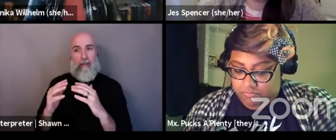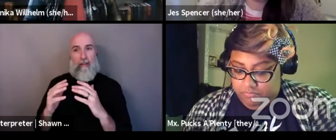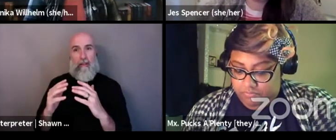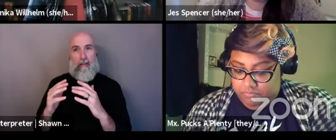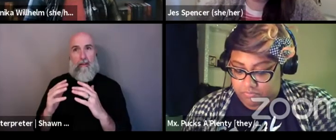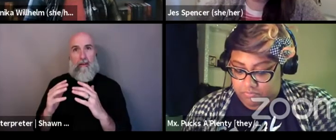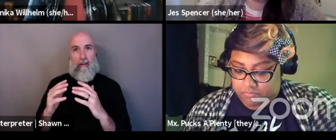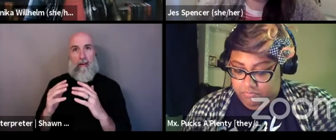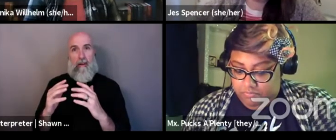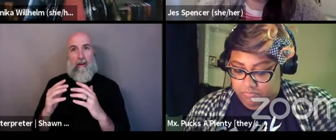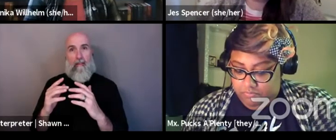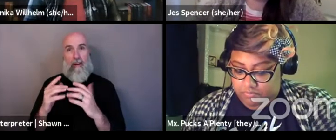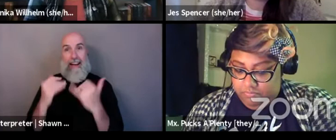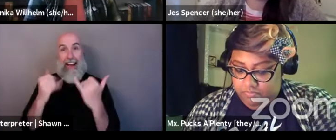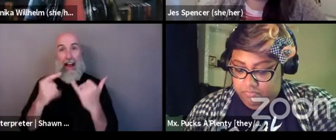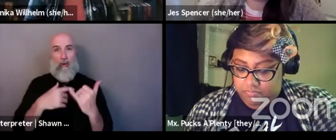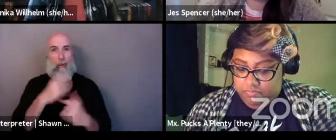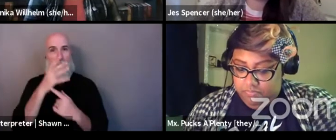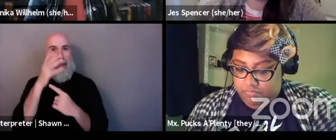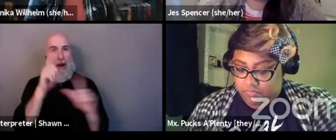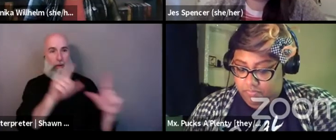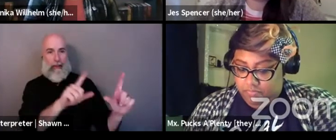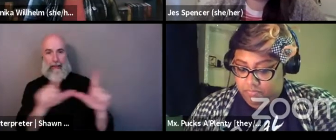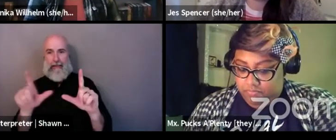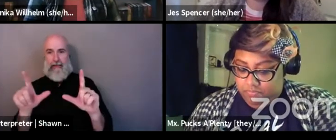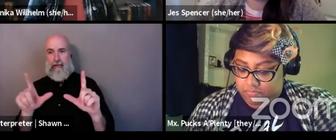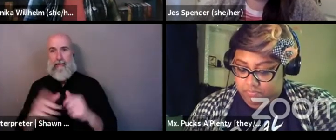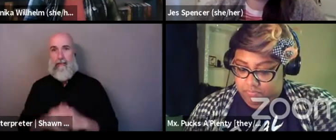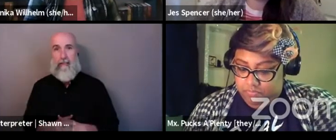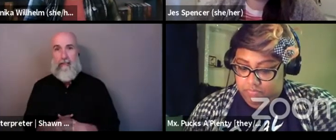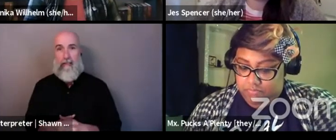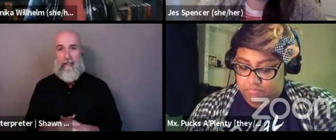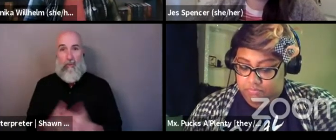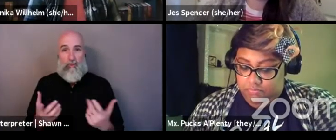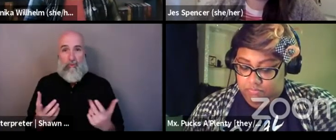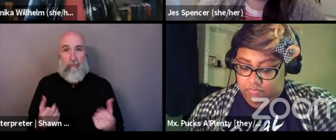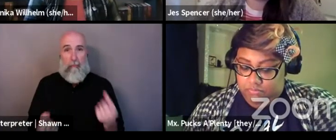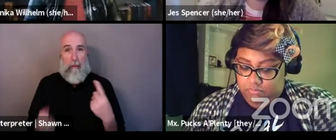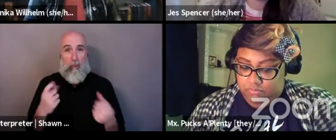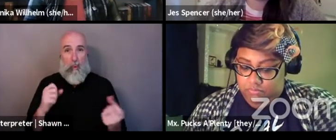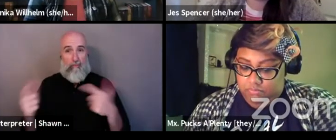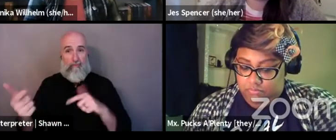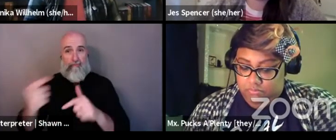from the lens of a parent? And I think we can just popcorn this.